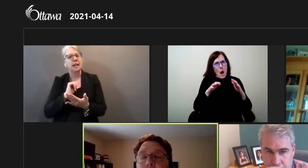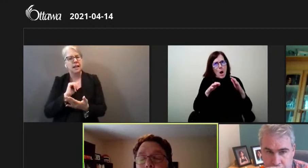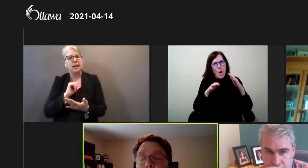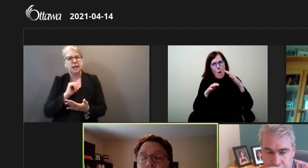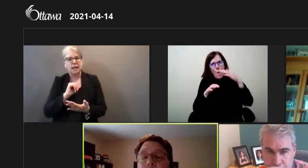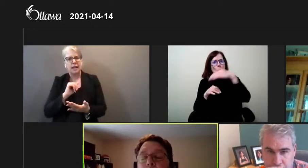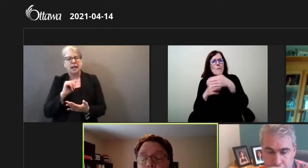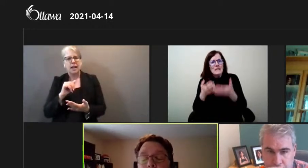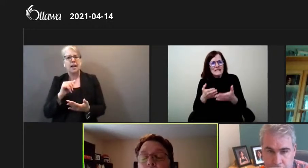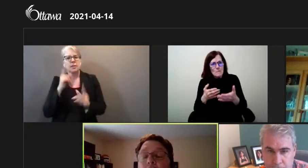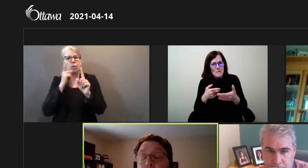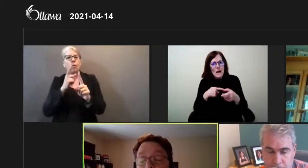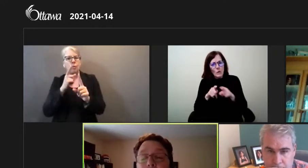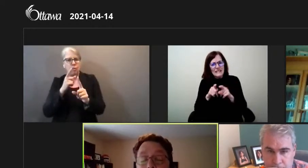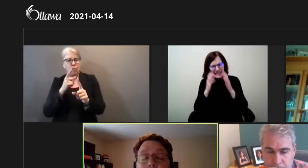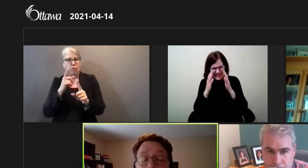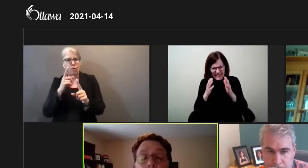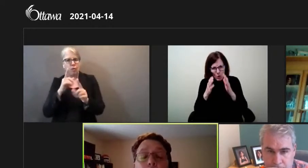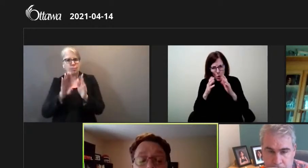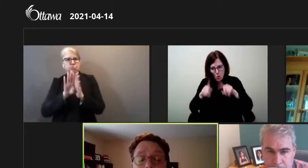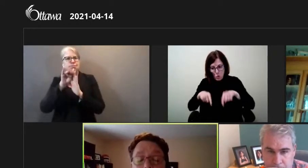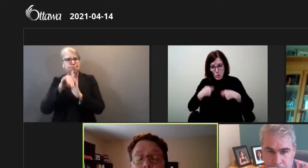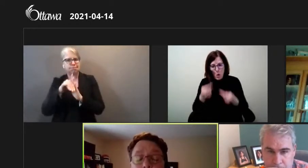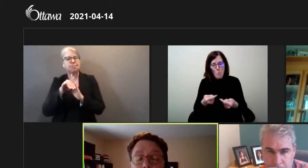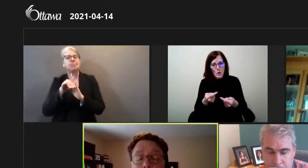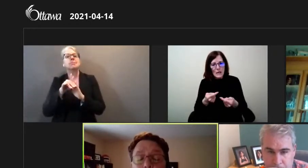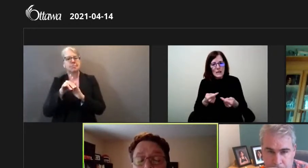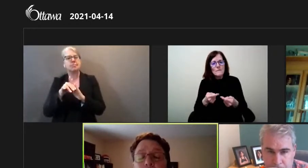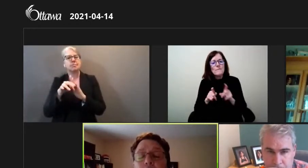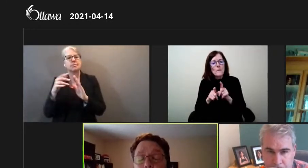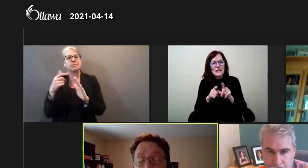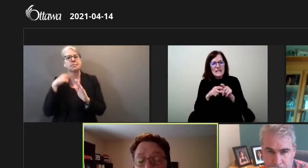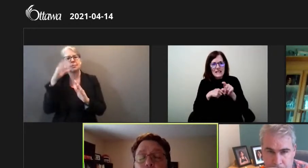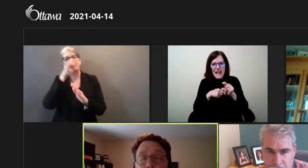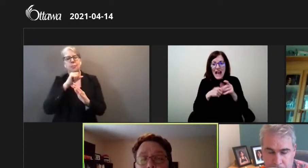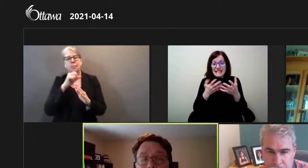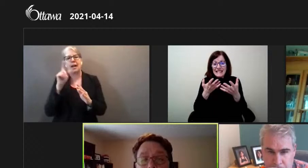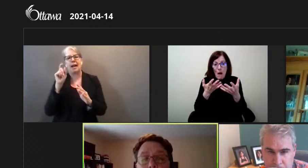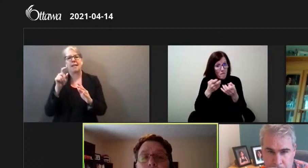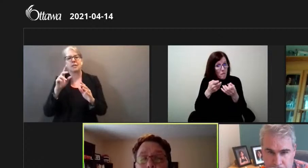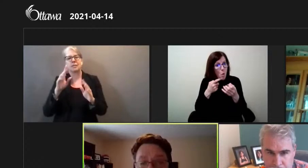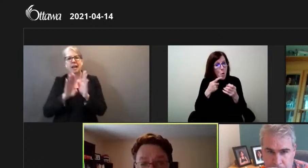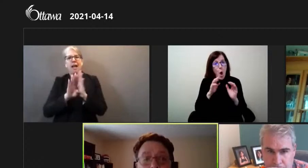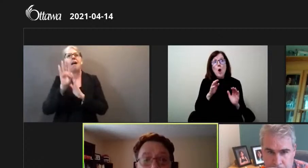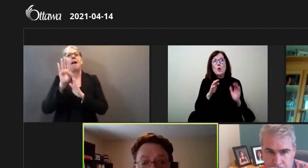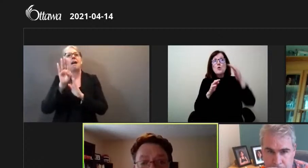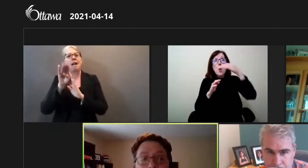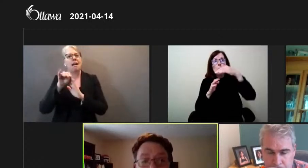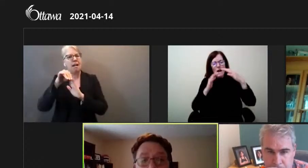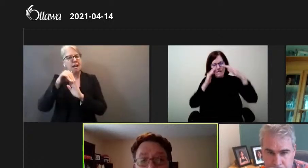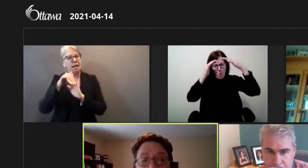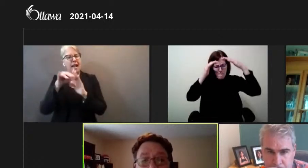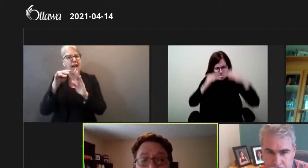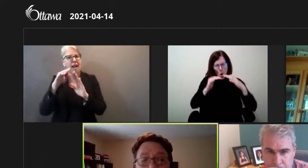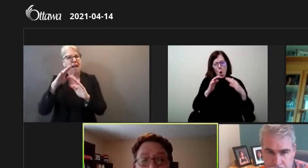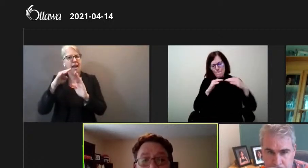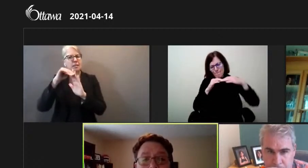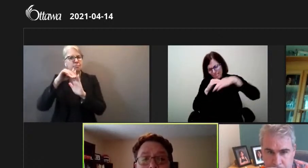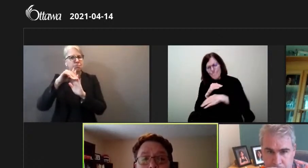in the intent of bending this is that we would have to presumably been through the peak and be on the downward